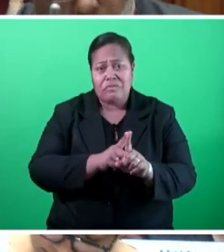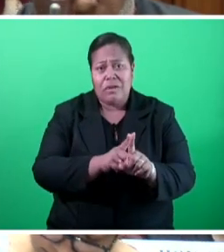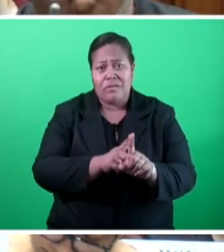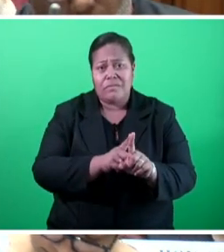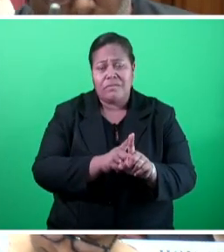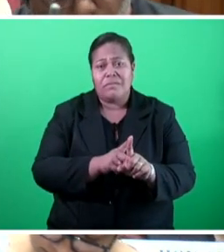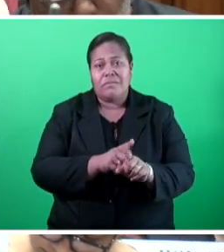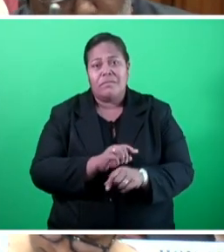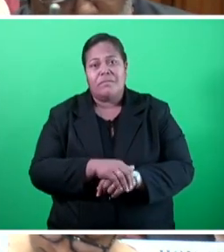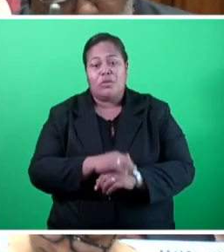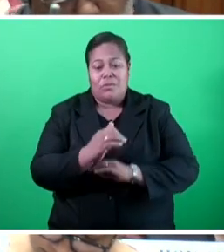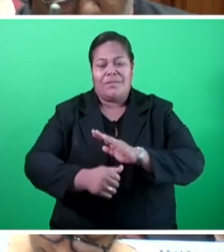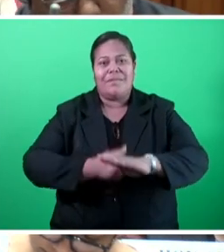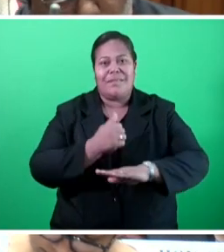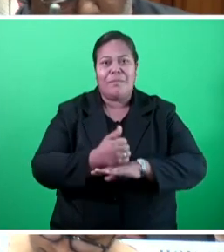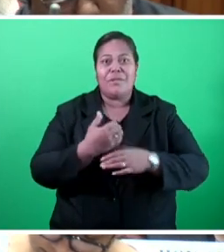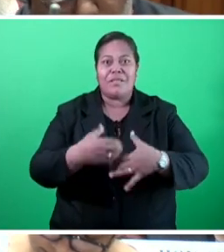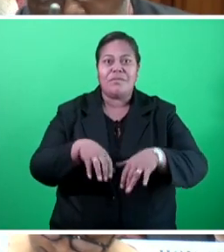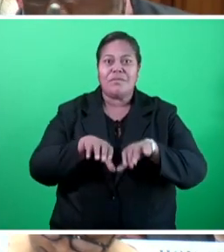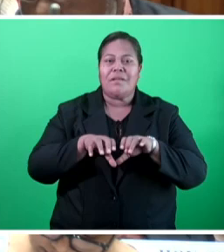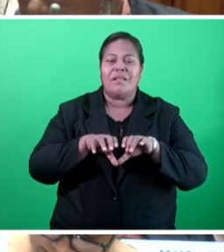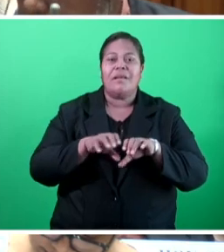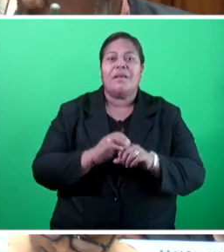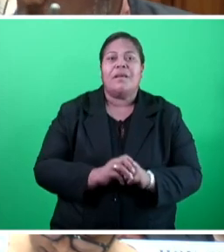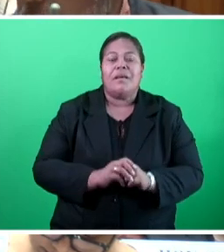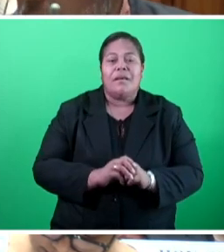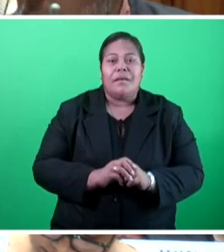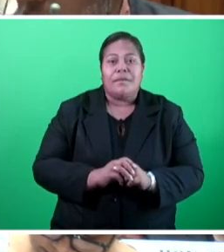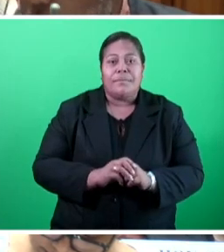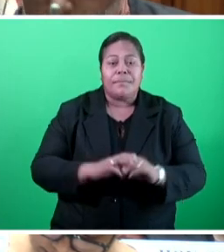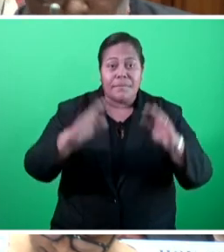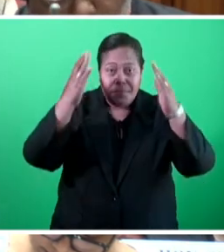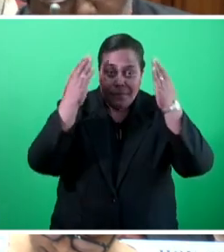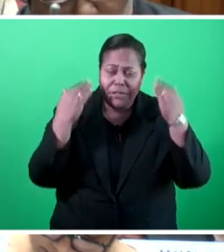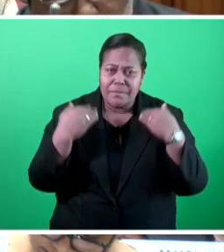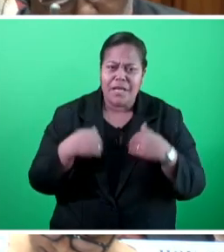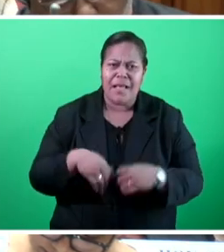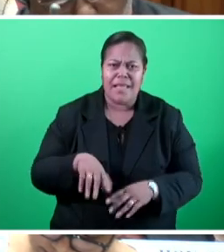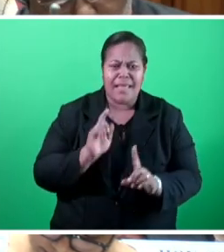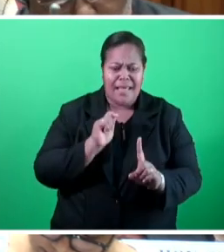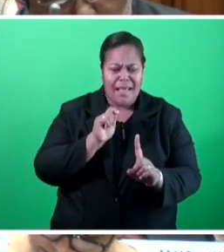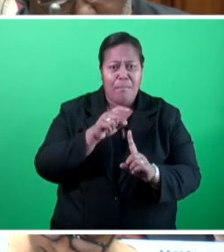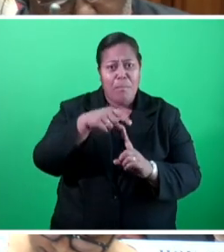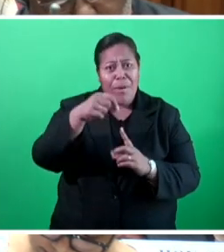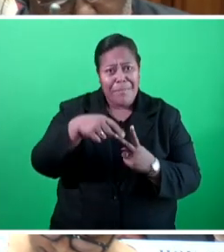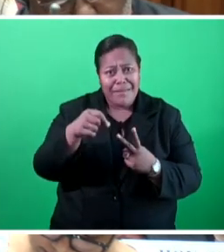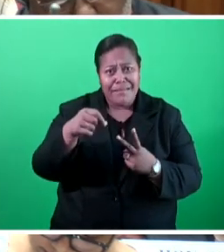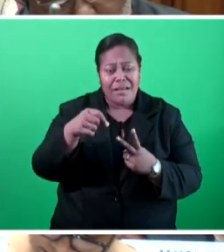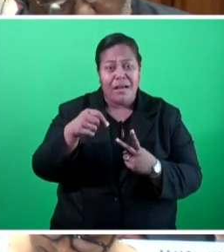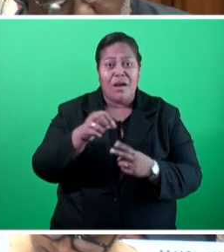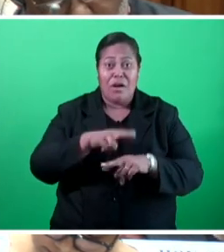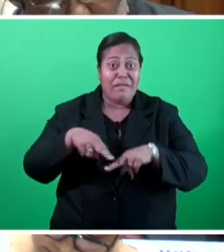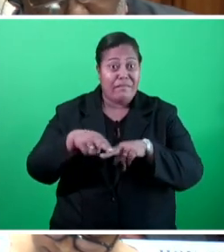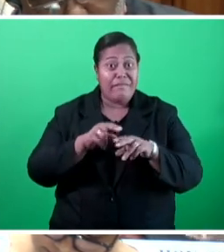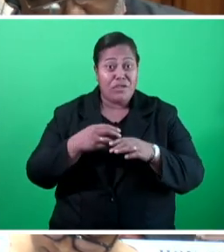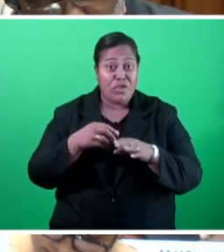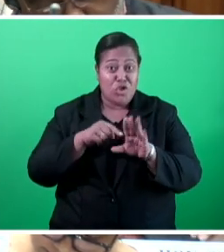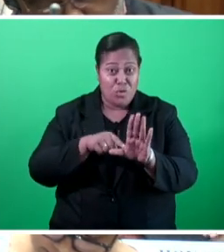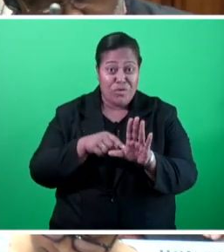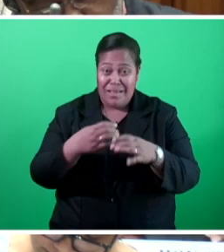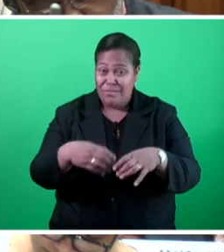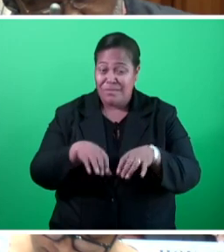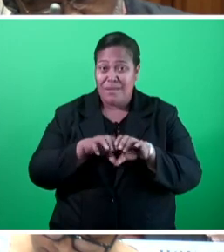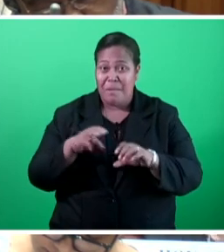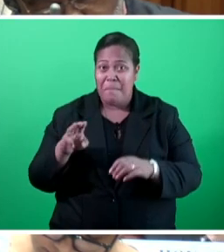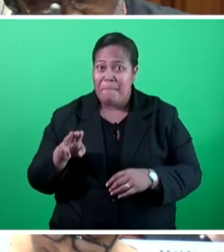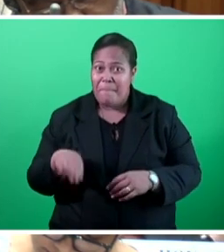establishment. Mr. Speaker, sir, the appointment of the Fiji Youth Council members was done through an expression